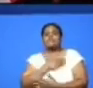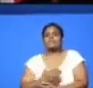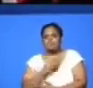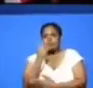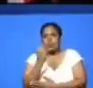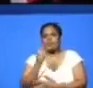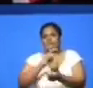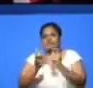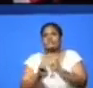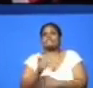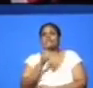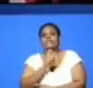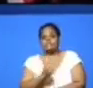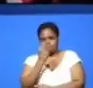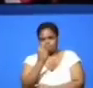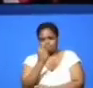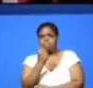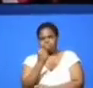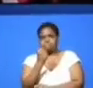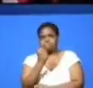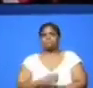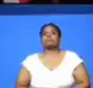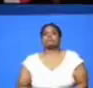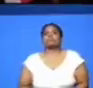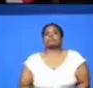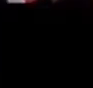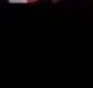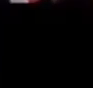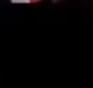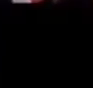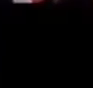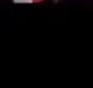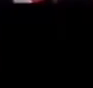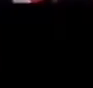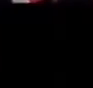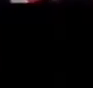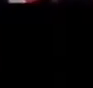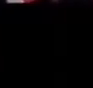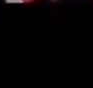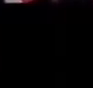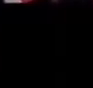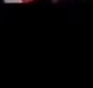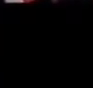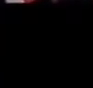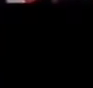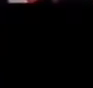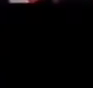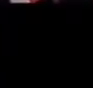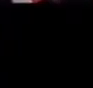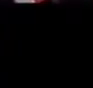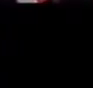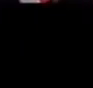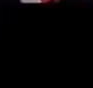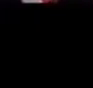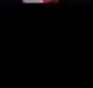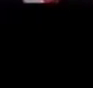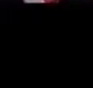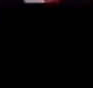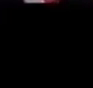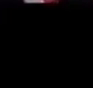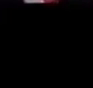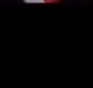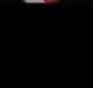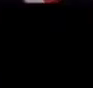God kept you through today. The Holy Ghost brought you right now to listen to a word from God tonight. I don't know who